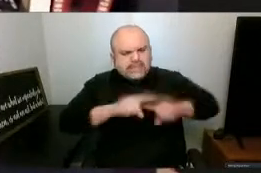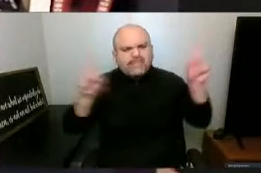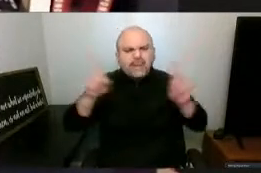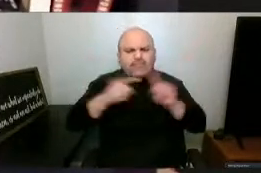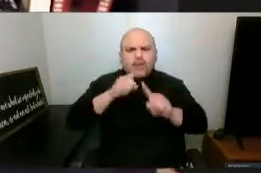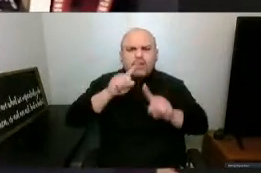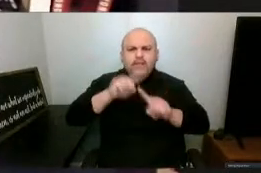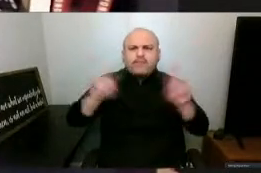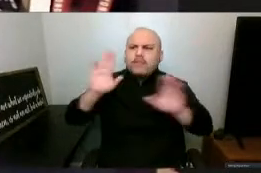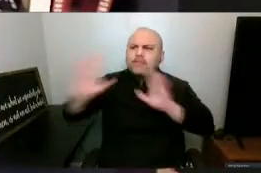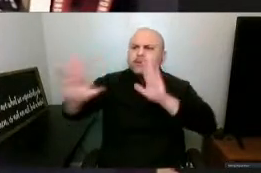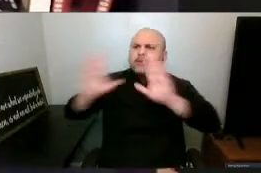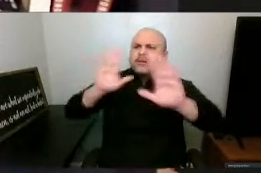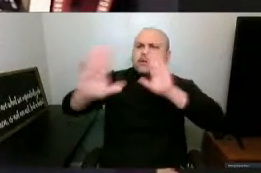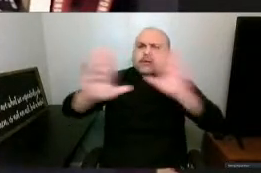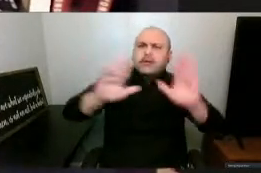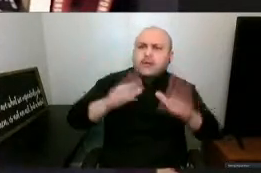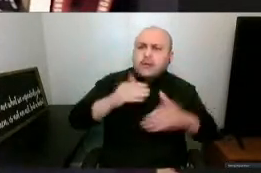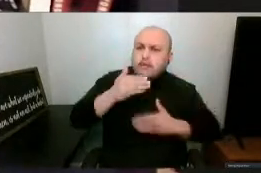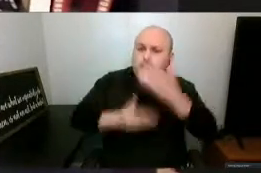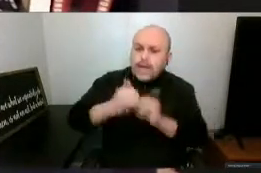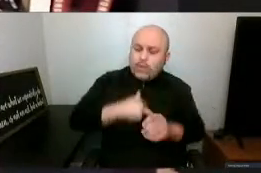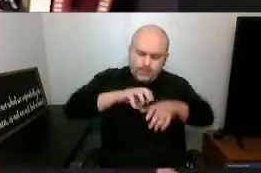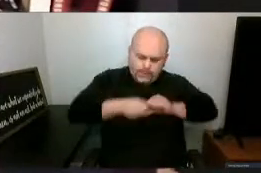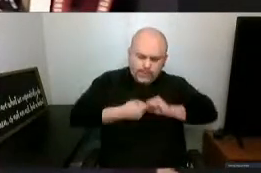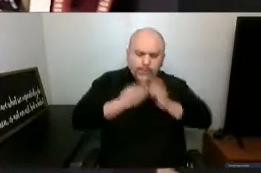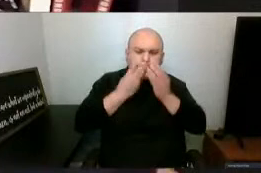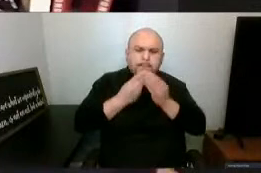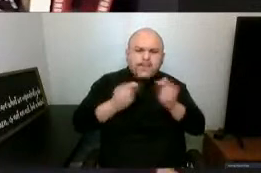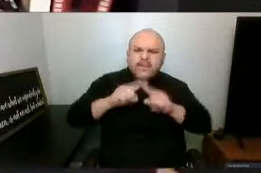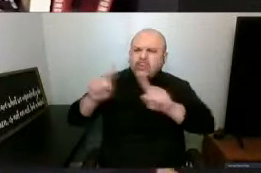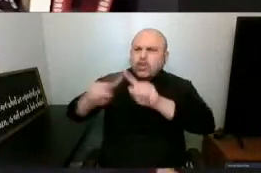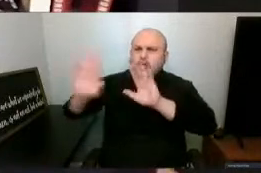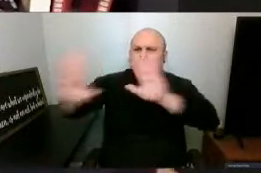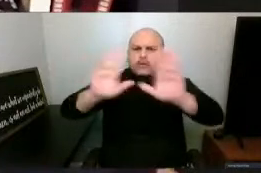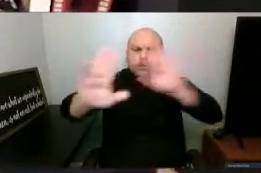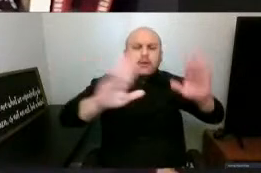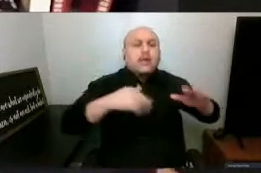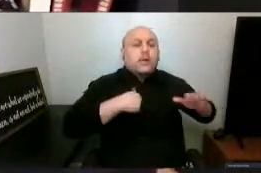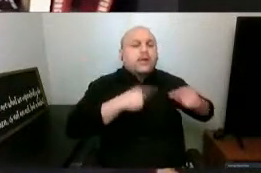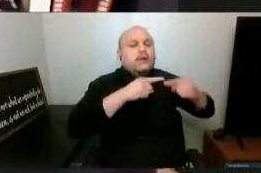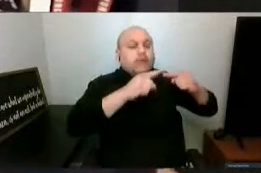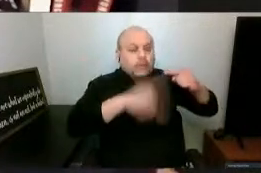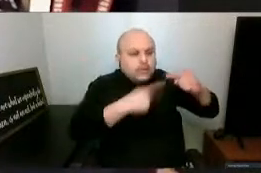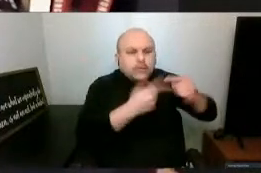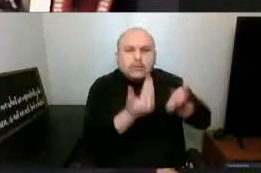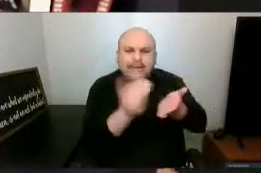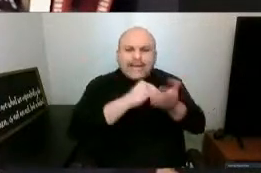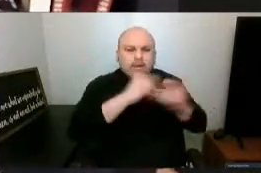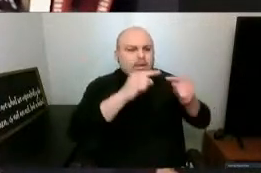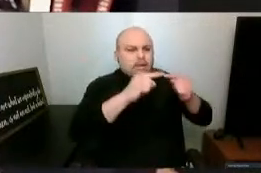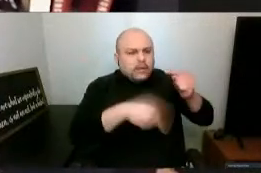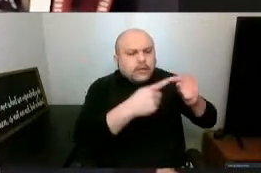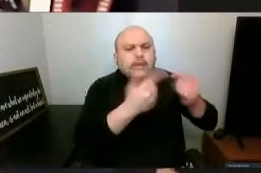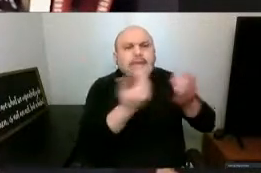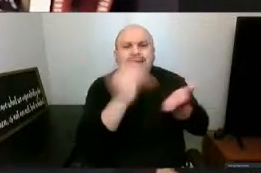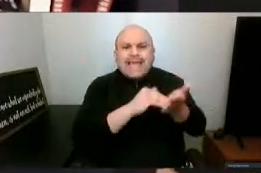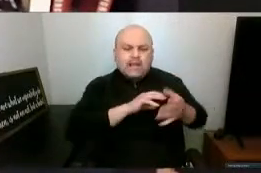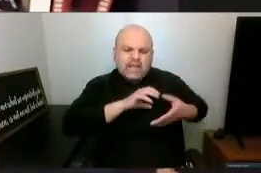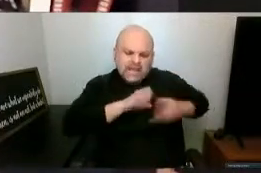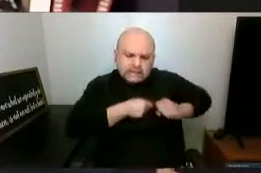which we grieve is different, and that we cycle through that grief in many different ways. And that the way